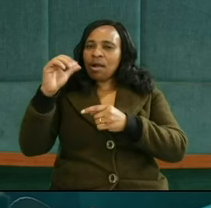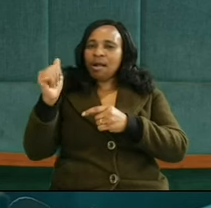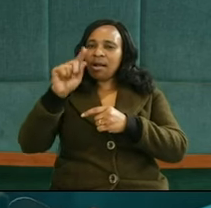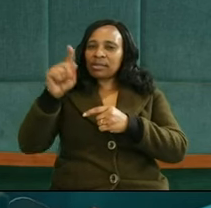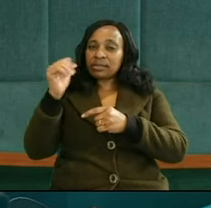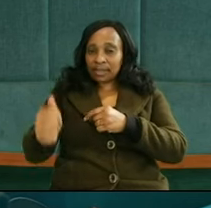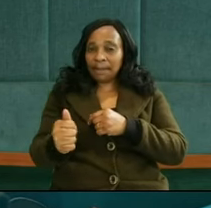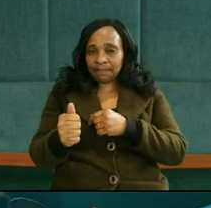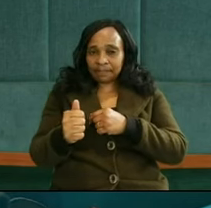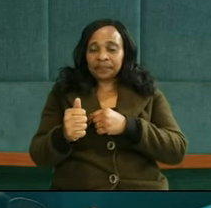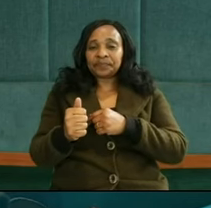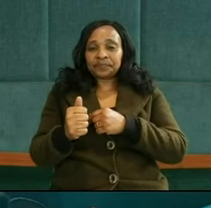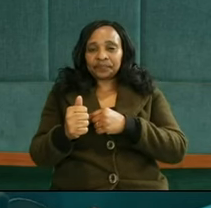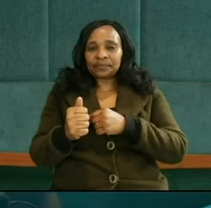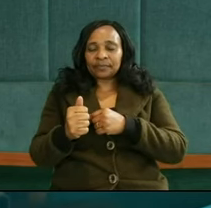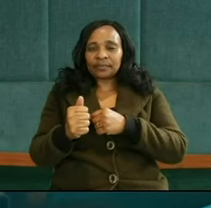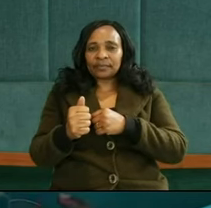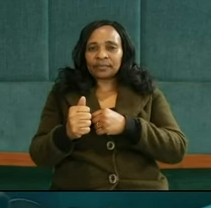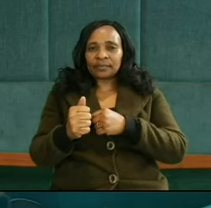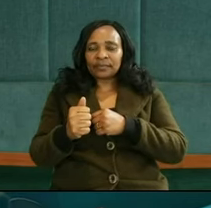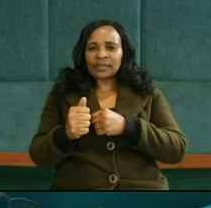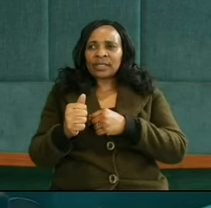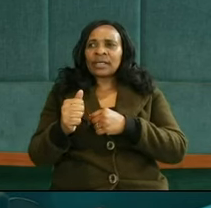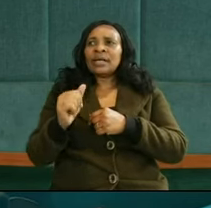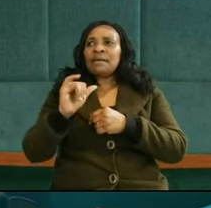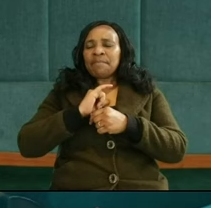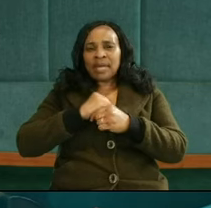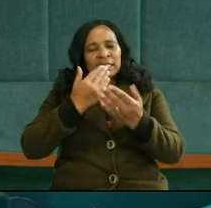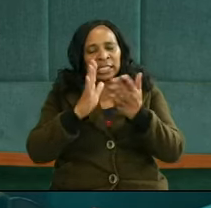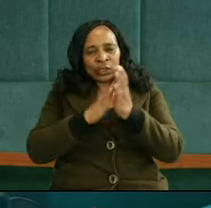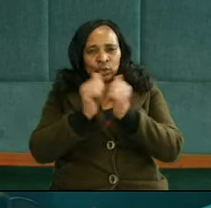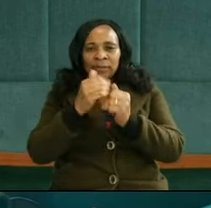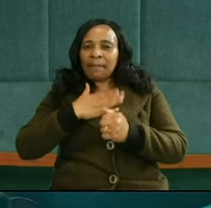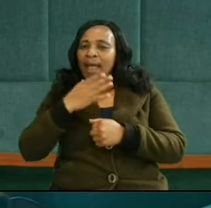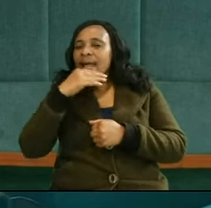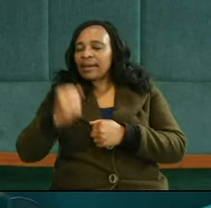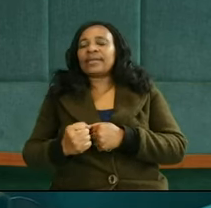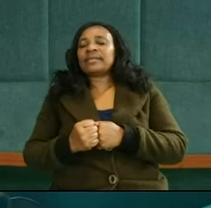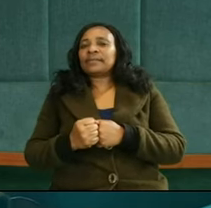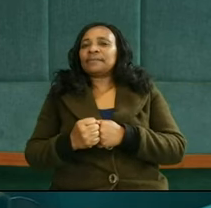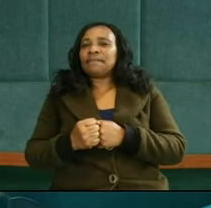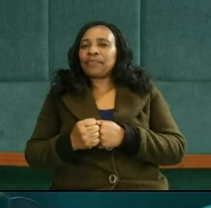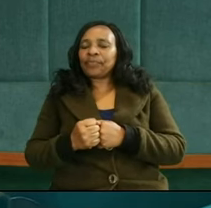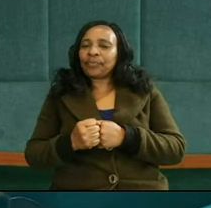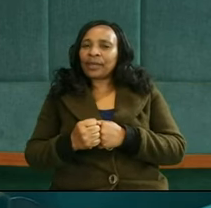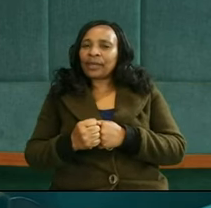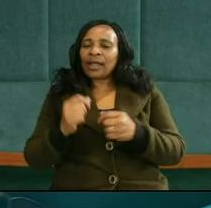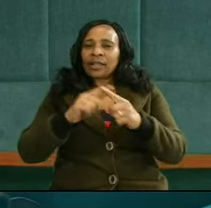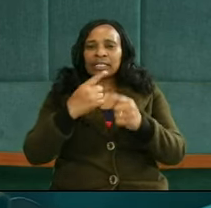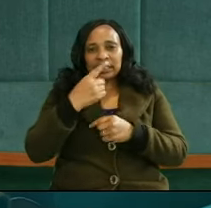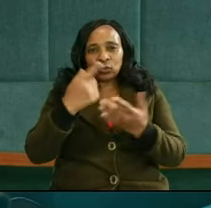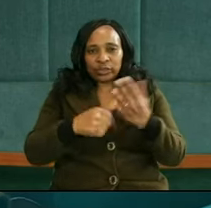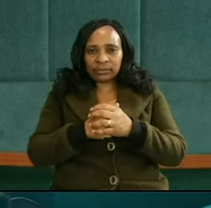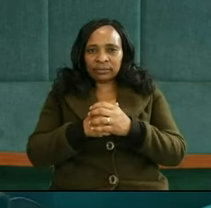From Jerusalem to Gaza. I was sharing with my elder sitting next to me. He said,